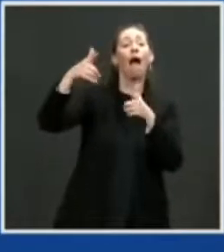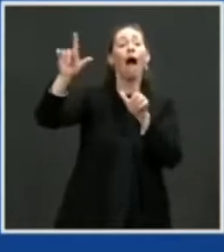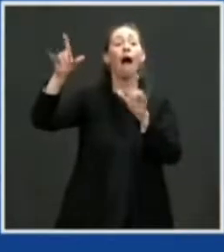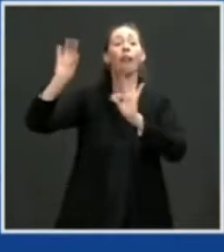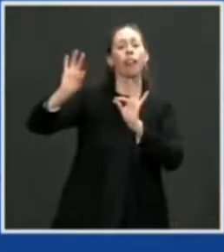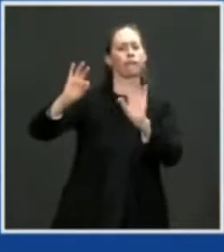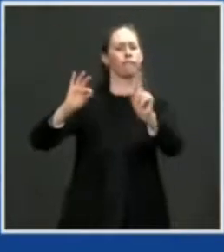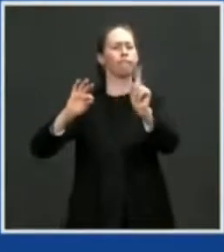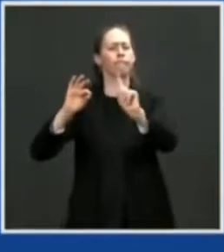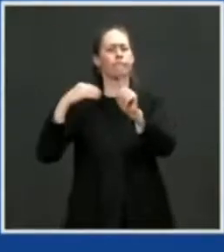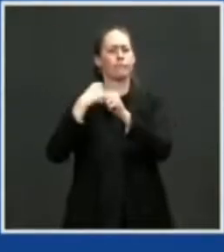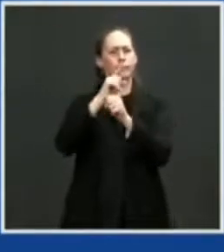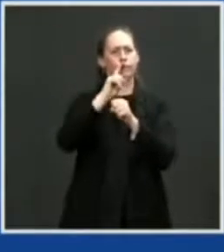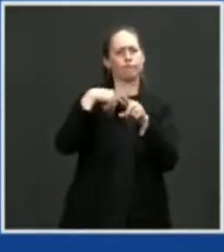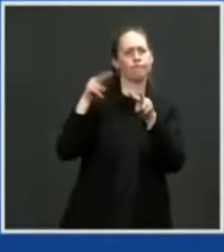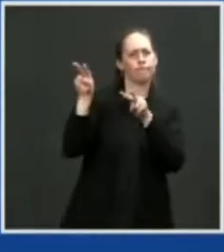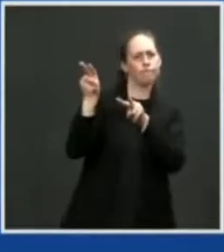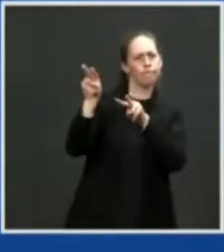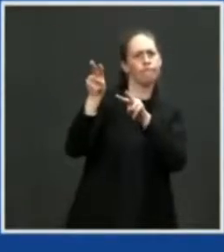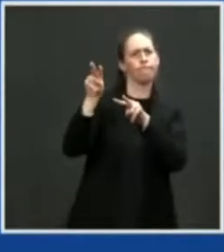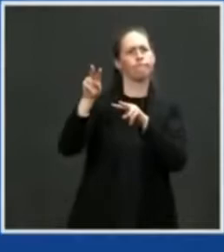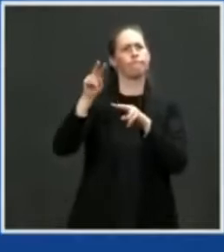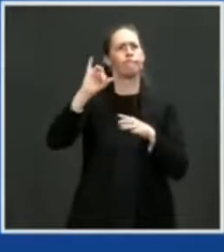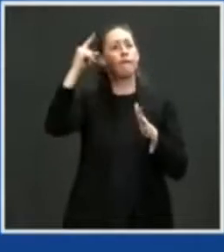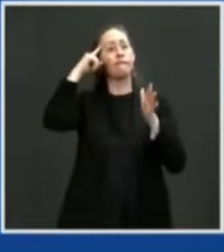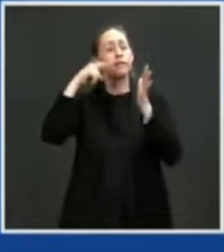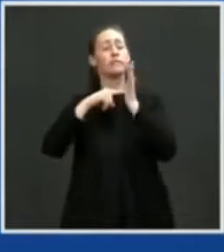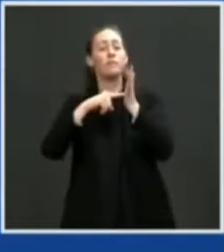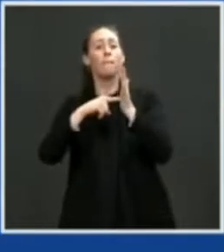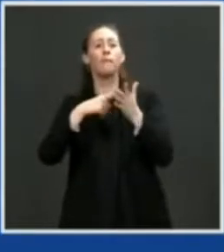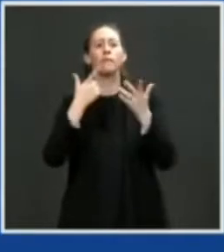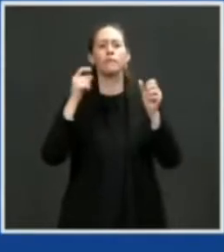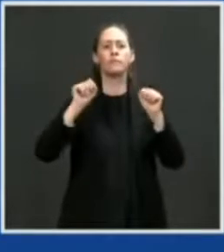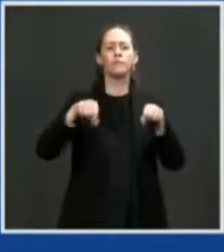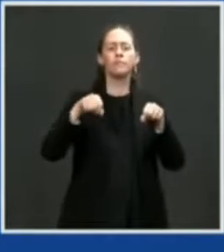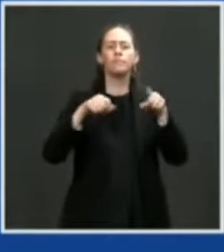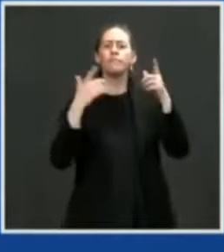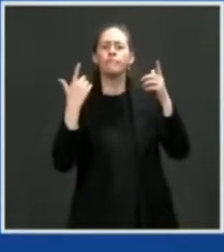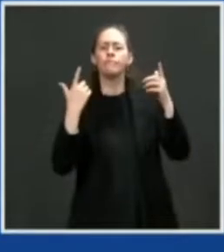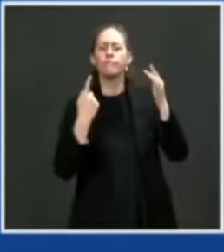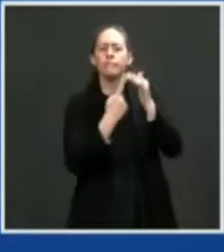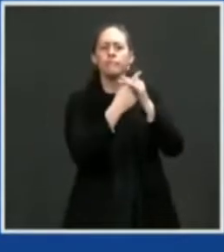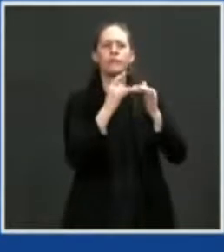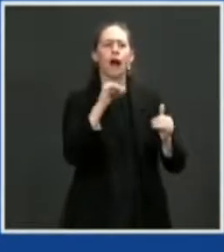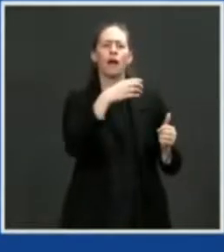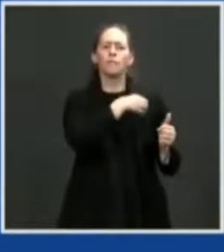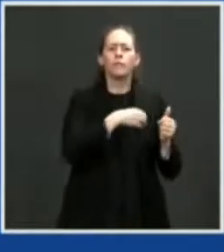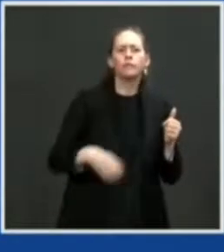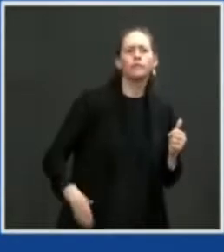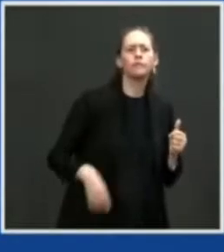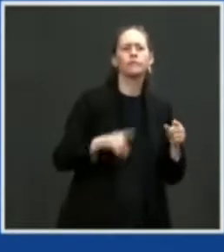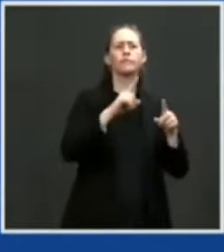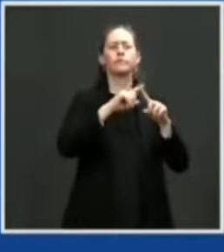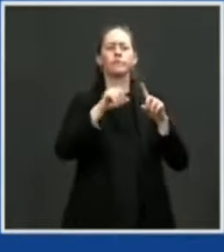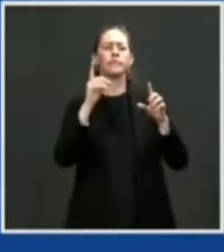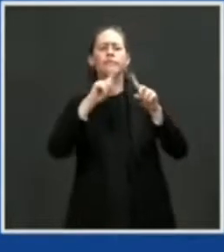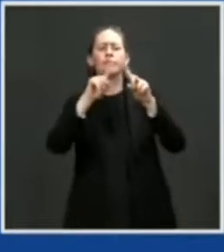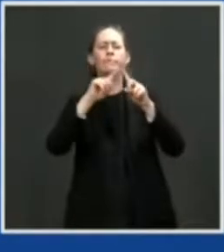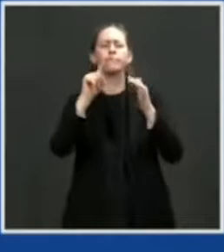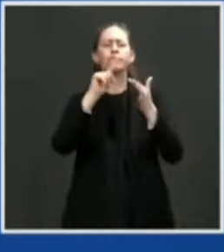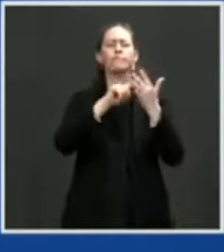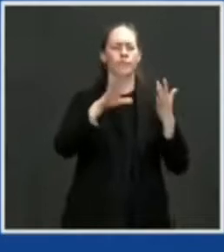for some form of diplomacy. Unless there's but a it lot has of to be steps. Conditioned upon the end result